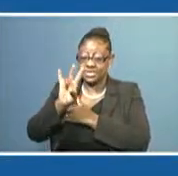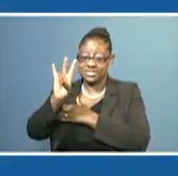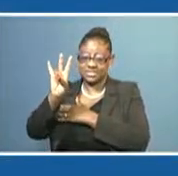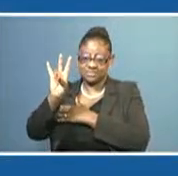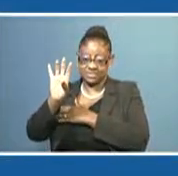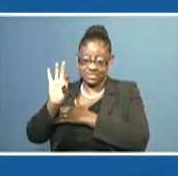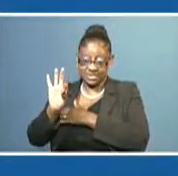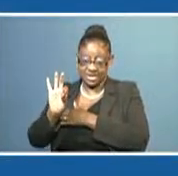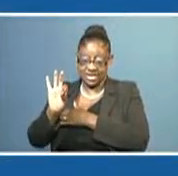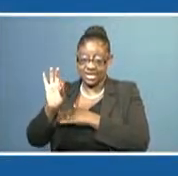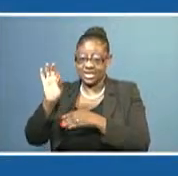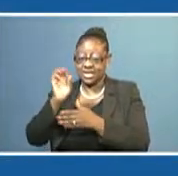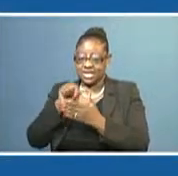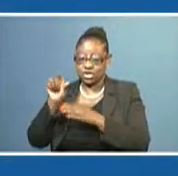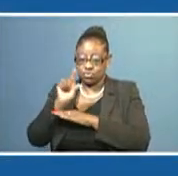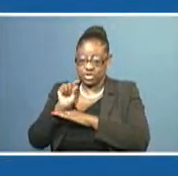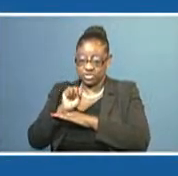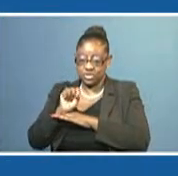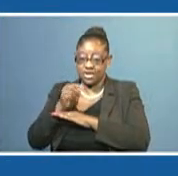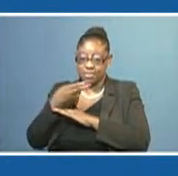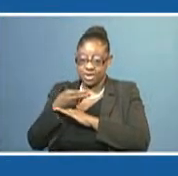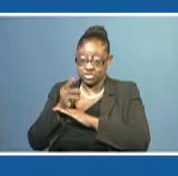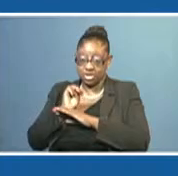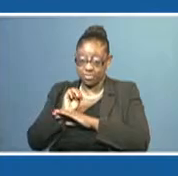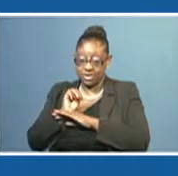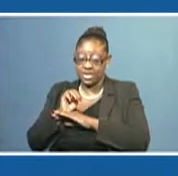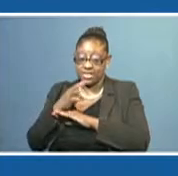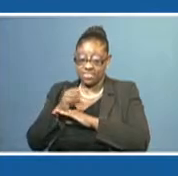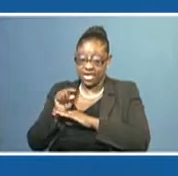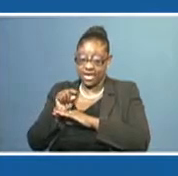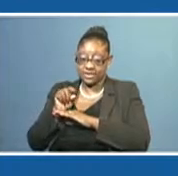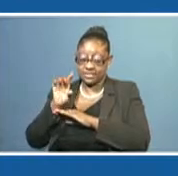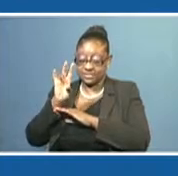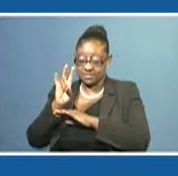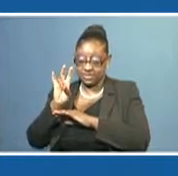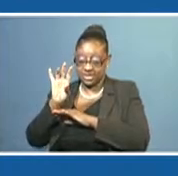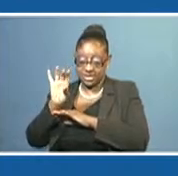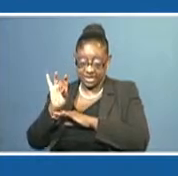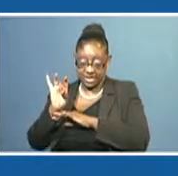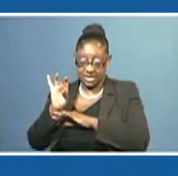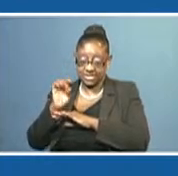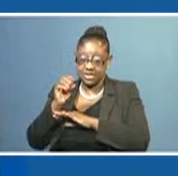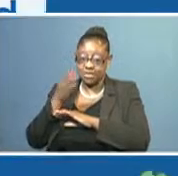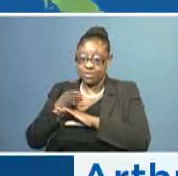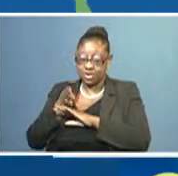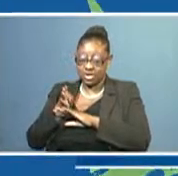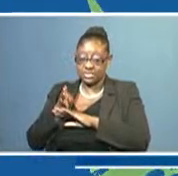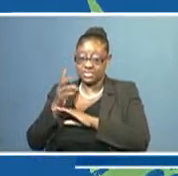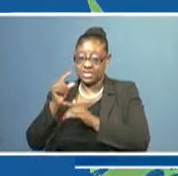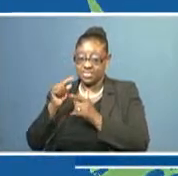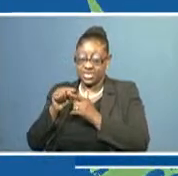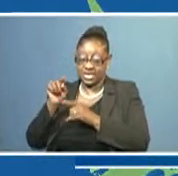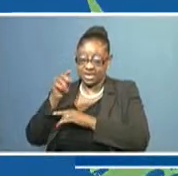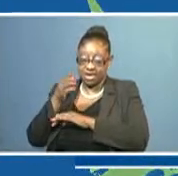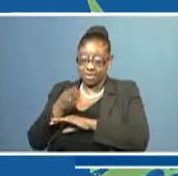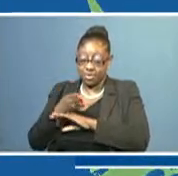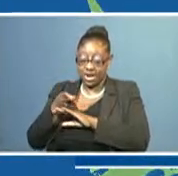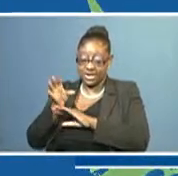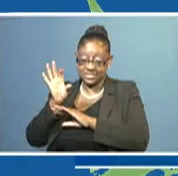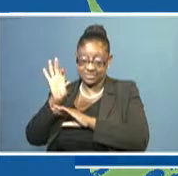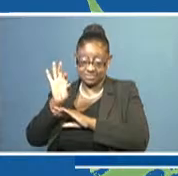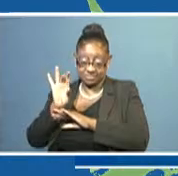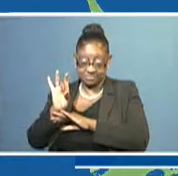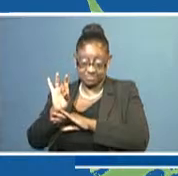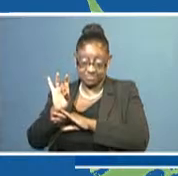Freeport, Grand Bahama, Grand Tool, Key, and Marshall, Barbacoa. The Berry Islands at 78 degrees, Allenstown, Bimini, 80, 79 in Harbor